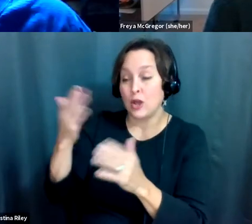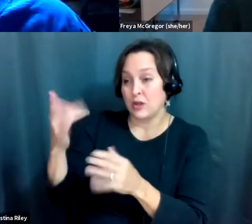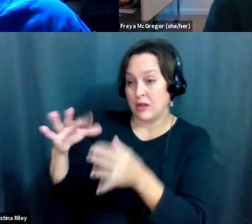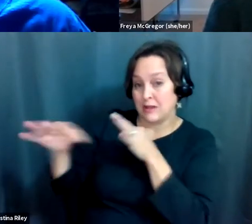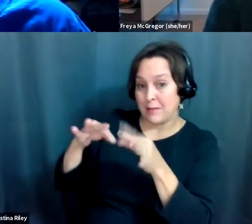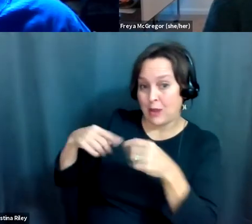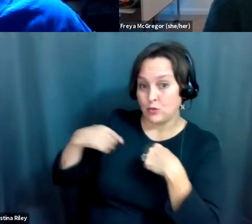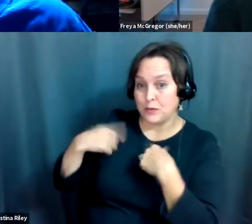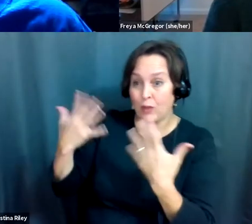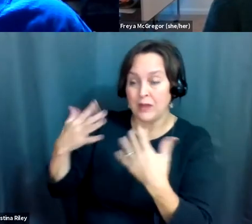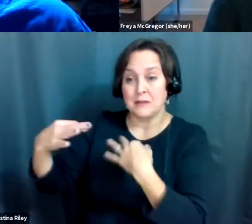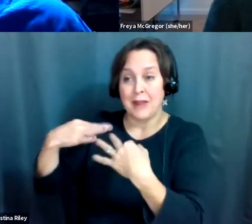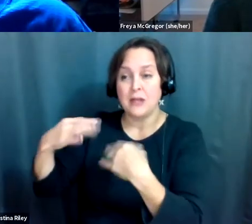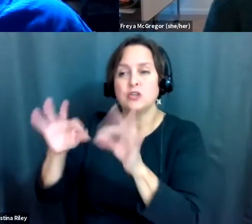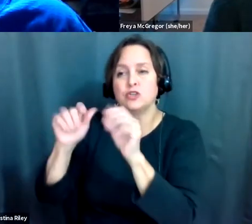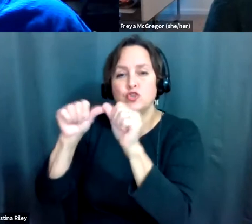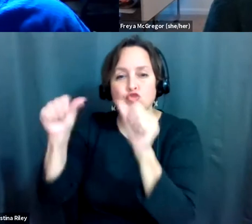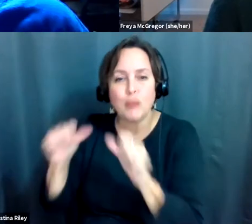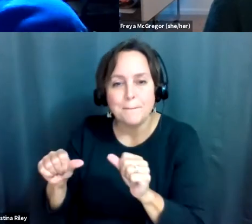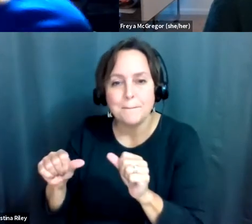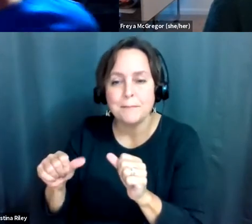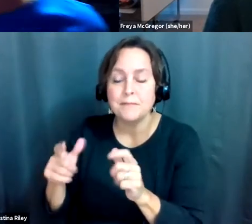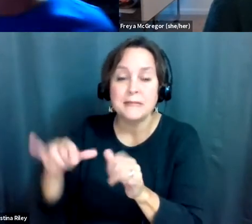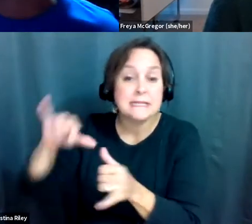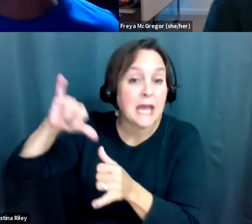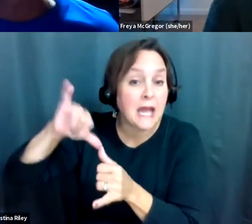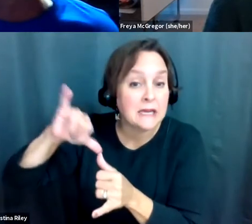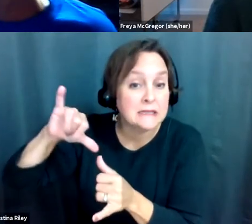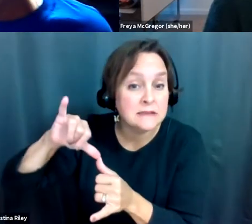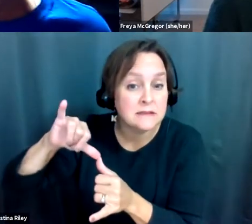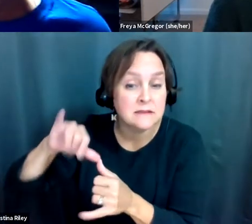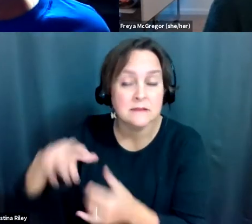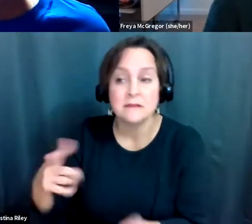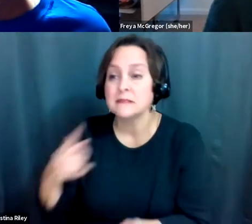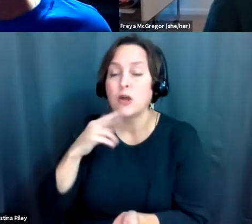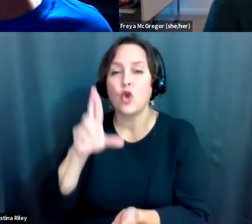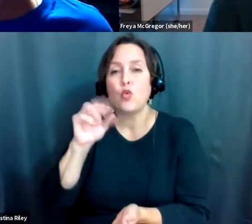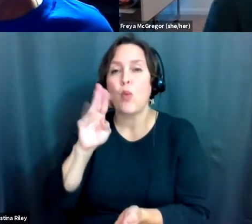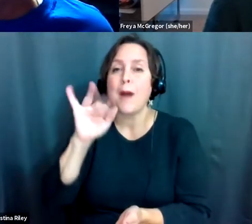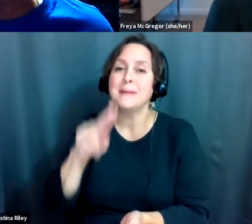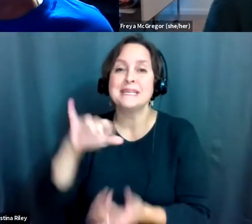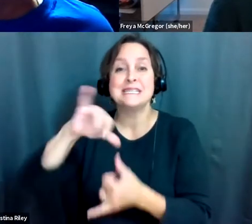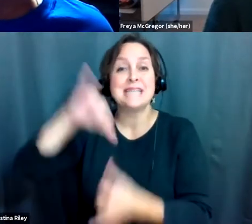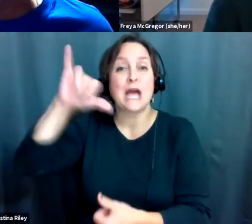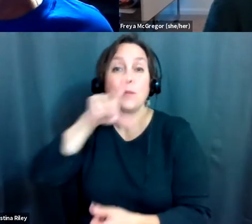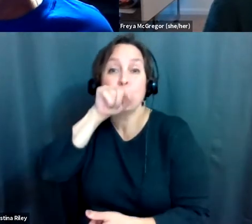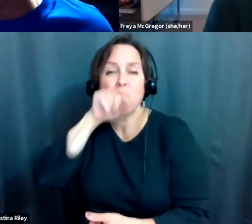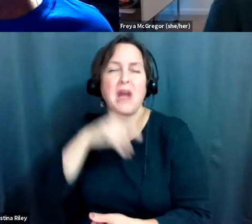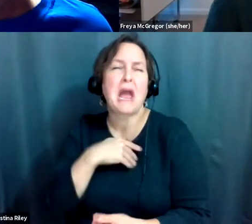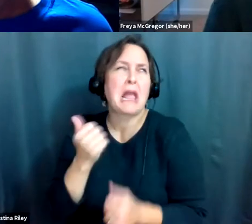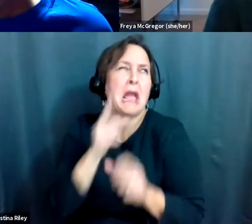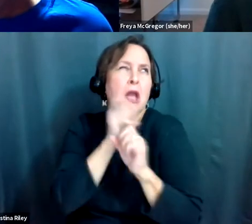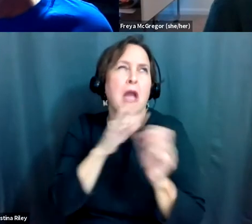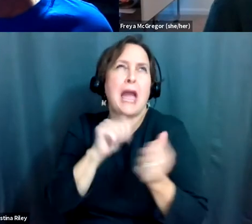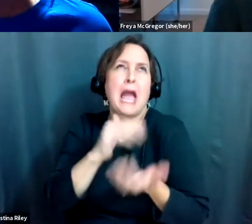how big they are in comparison to something else. If somebody says it's a Robin sized bird, I have sort of an idea of how big a Robin is.